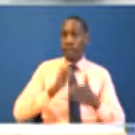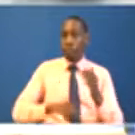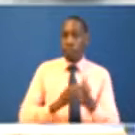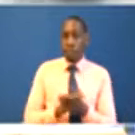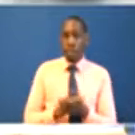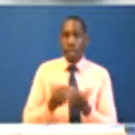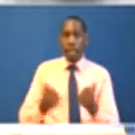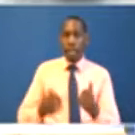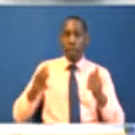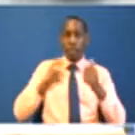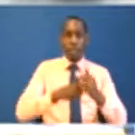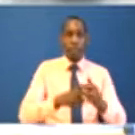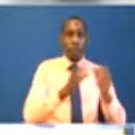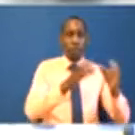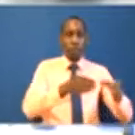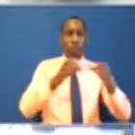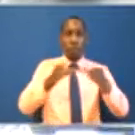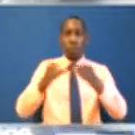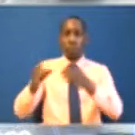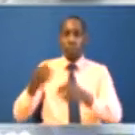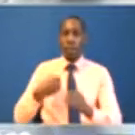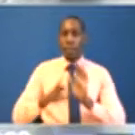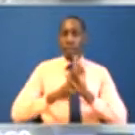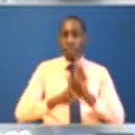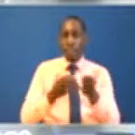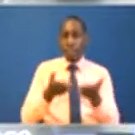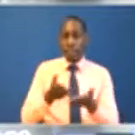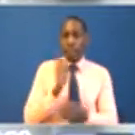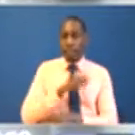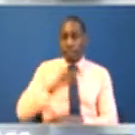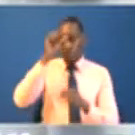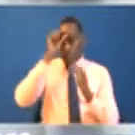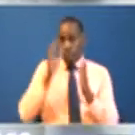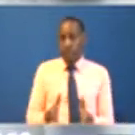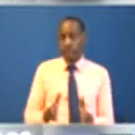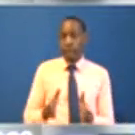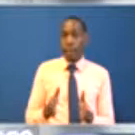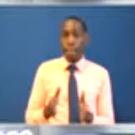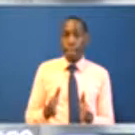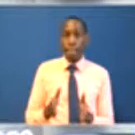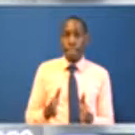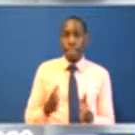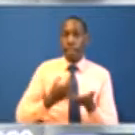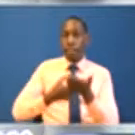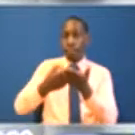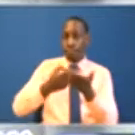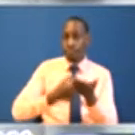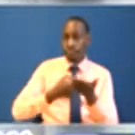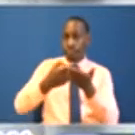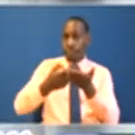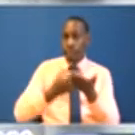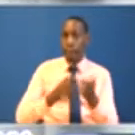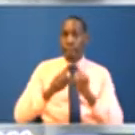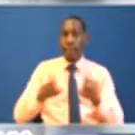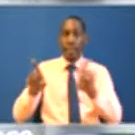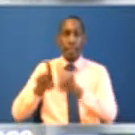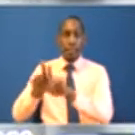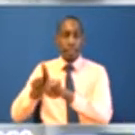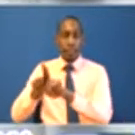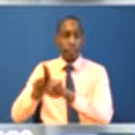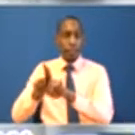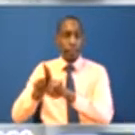have almost seven parties represented here on this gubernatorial uh uh debate but also